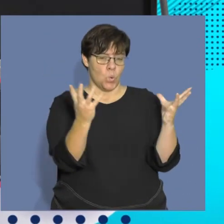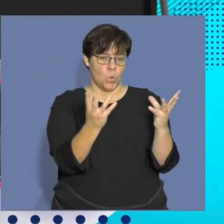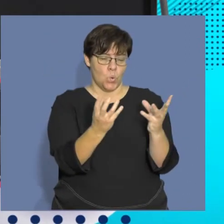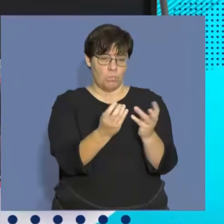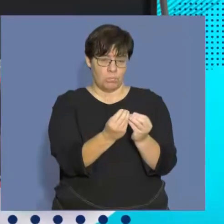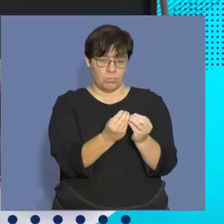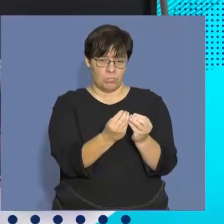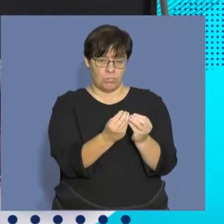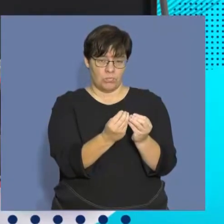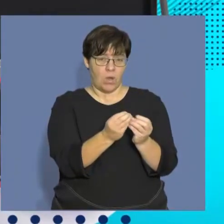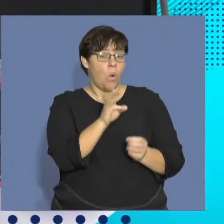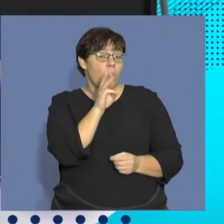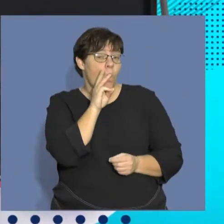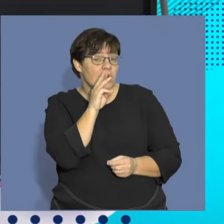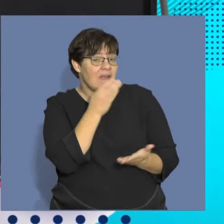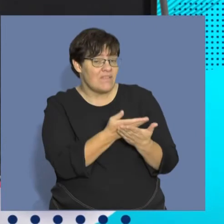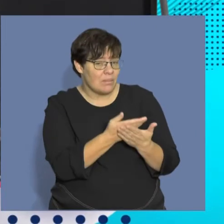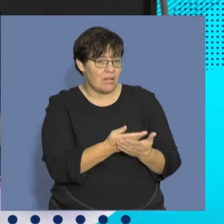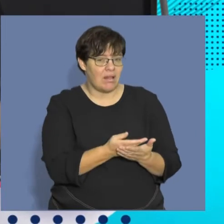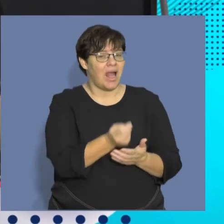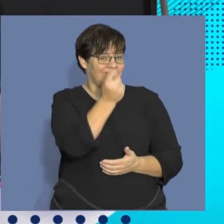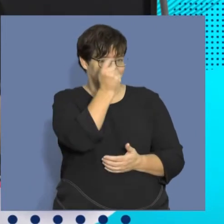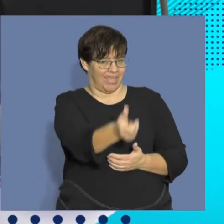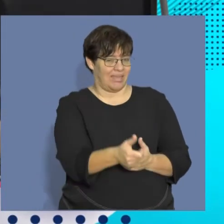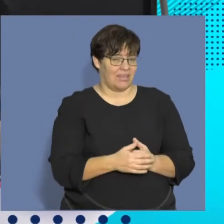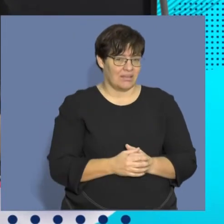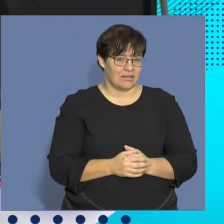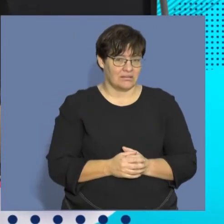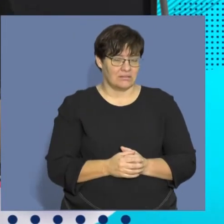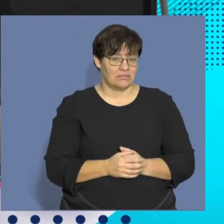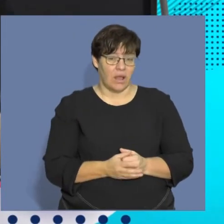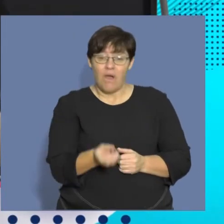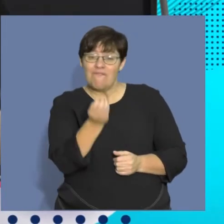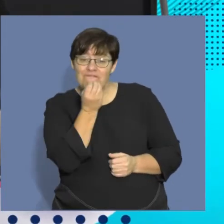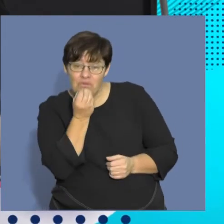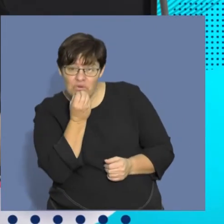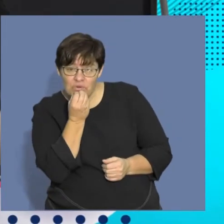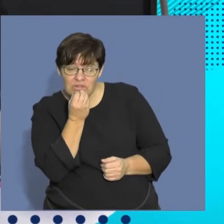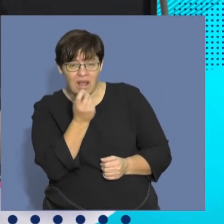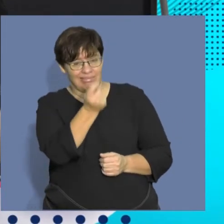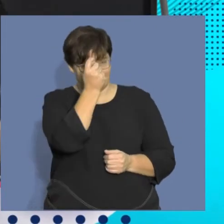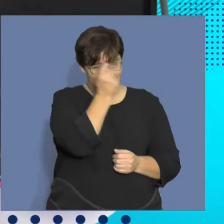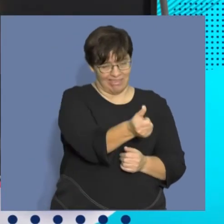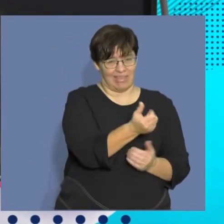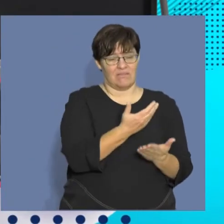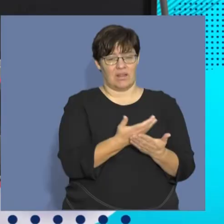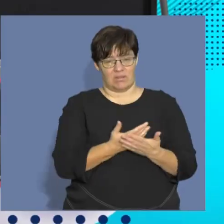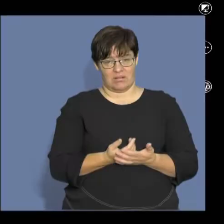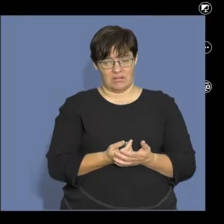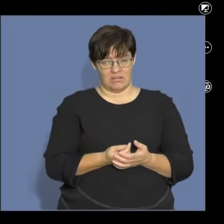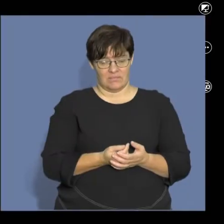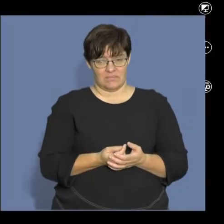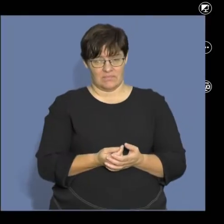be less water available. There's going to be less food available if